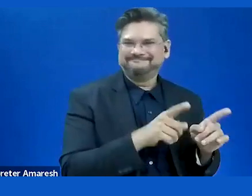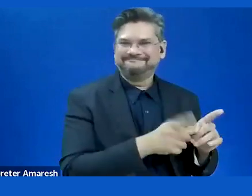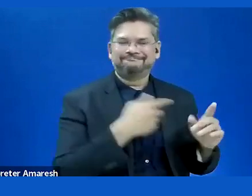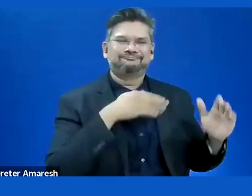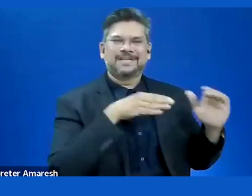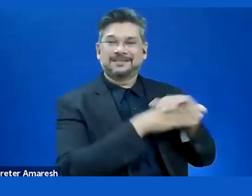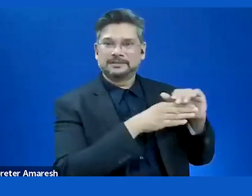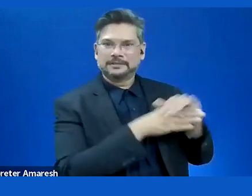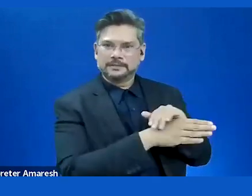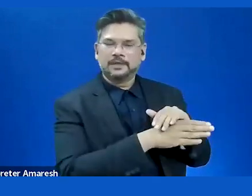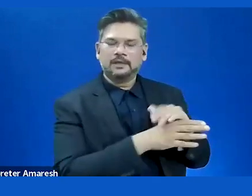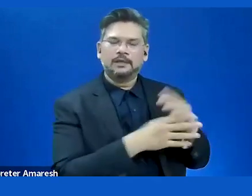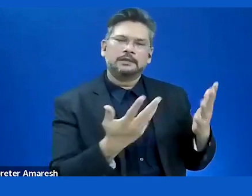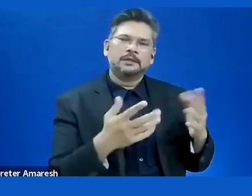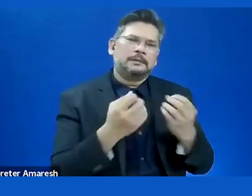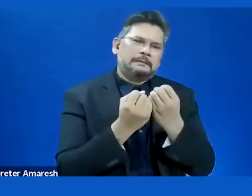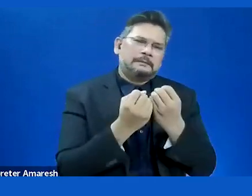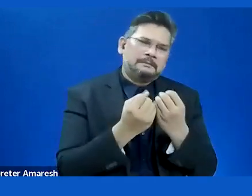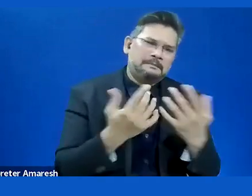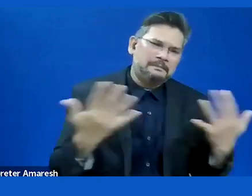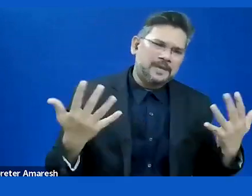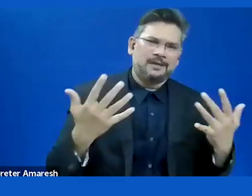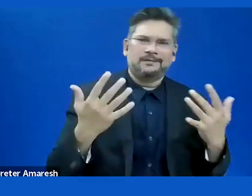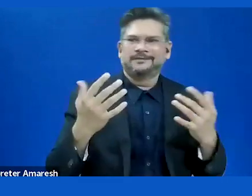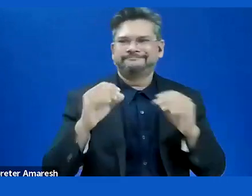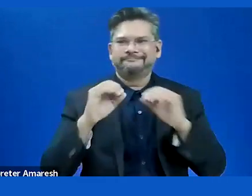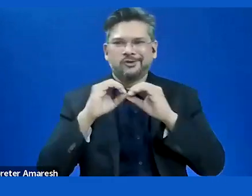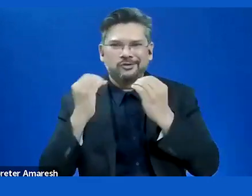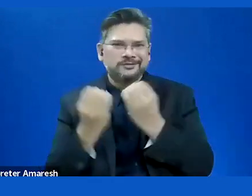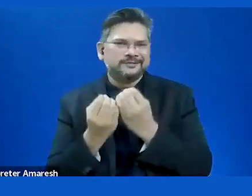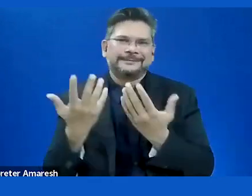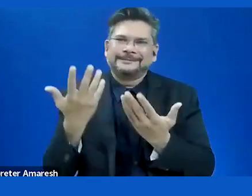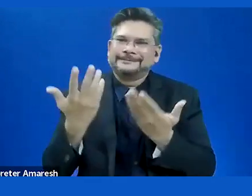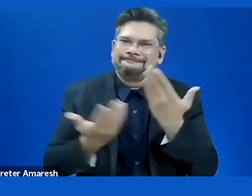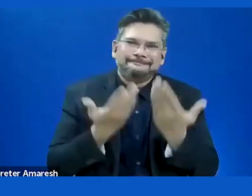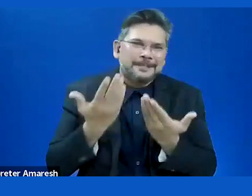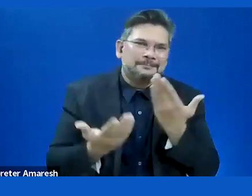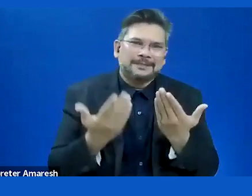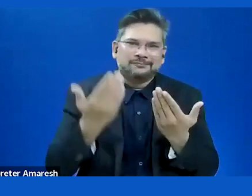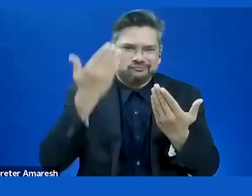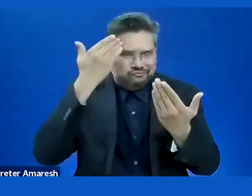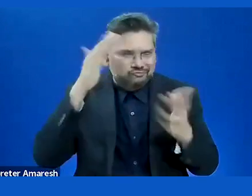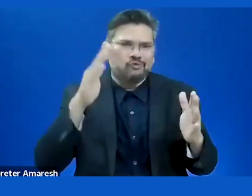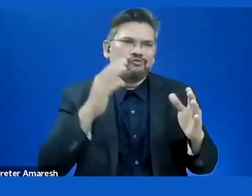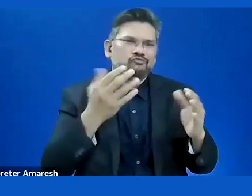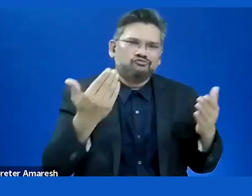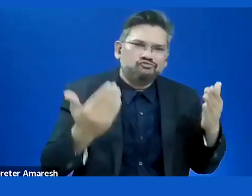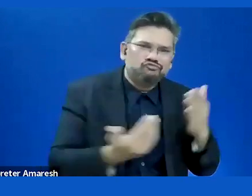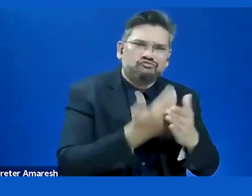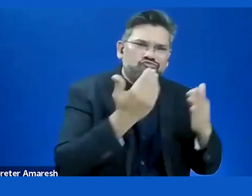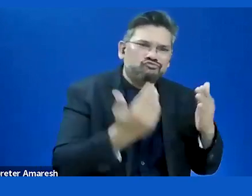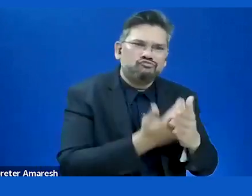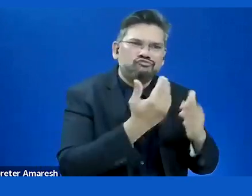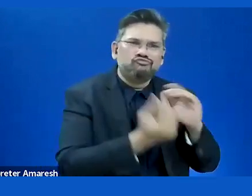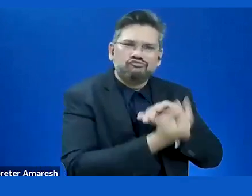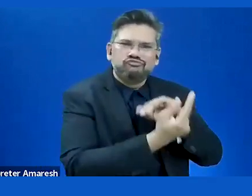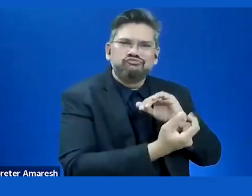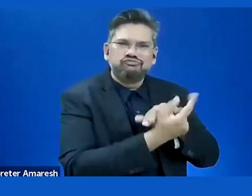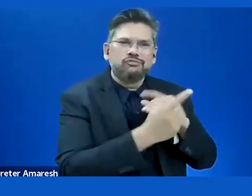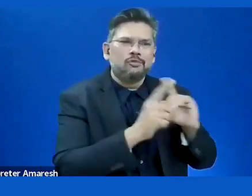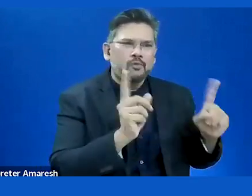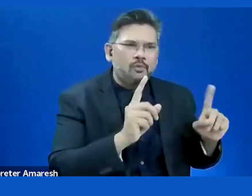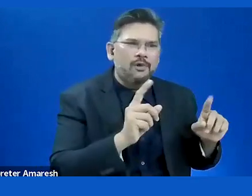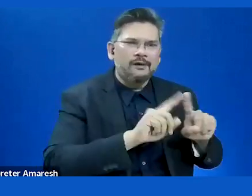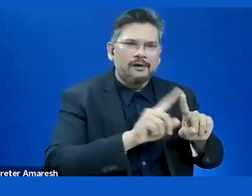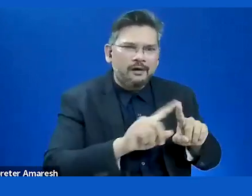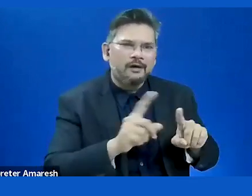what tools and solutions exist out there currently today that could help them in a really sort of simple and cost-effective